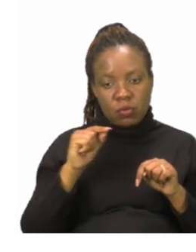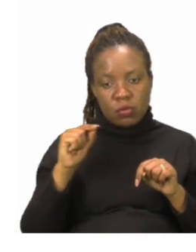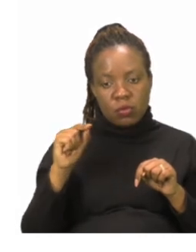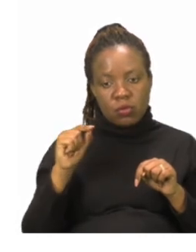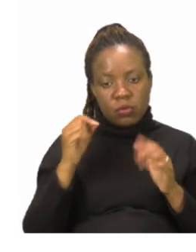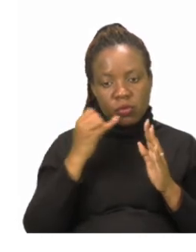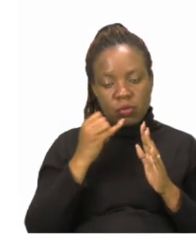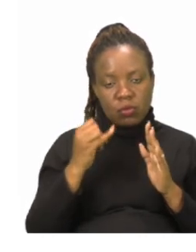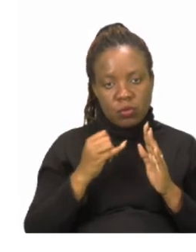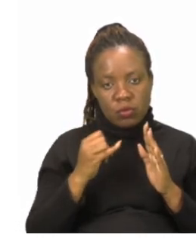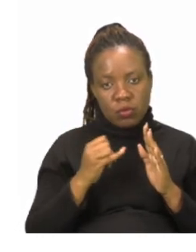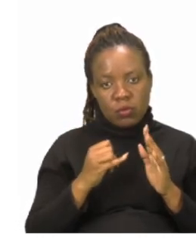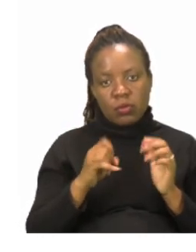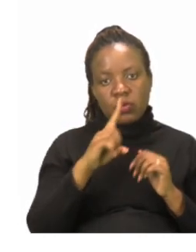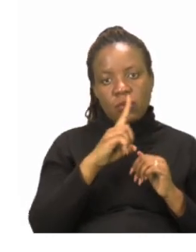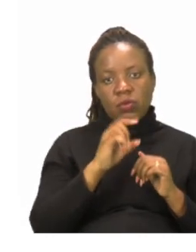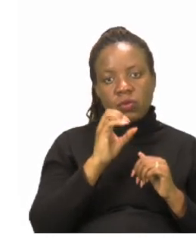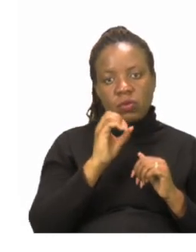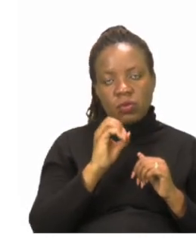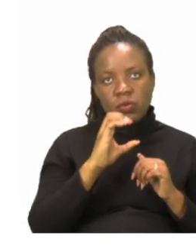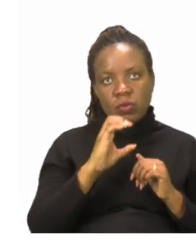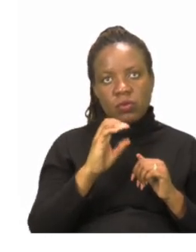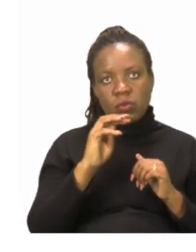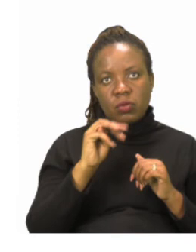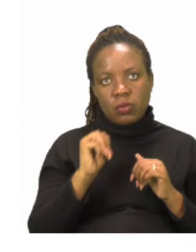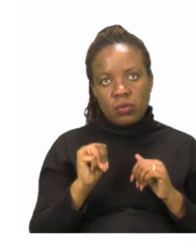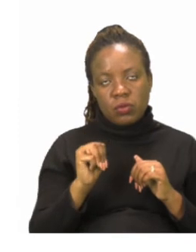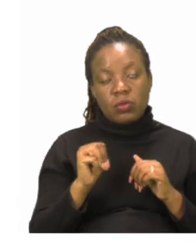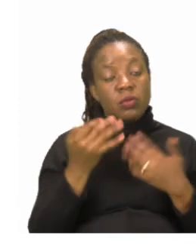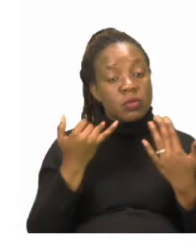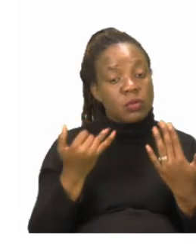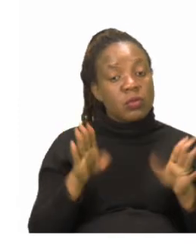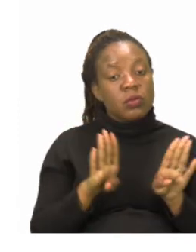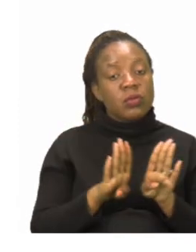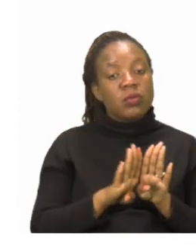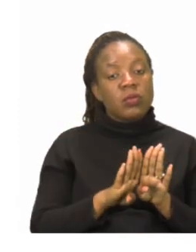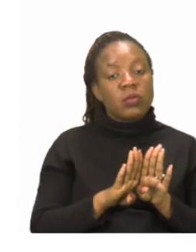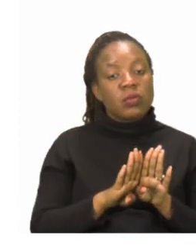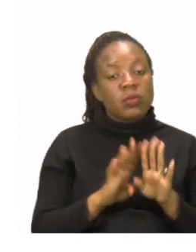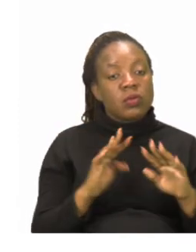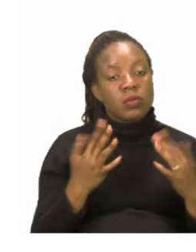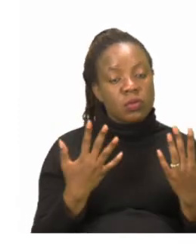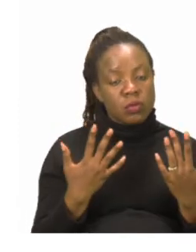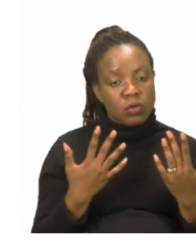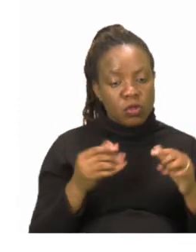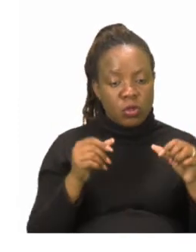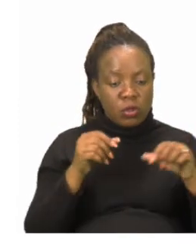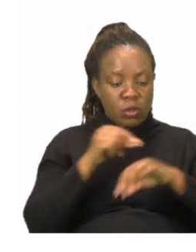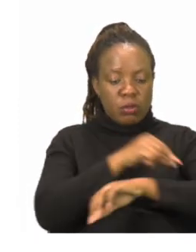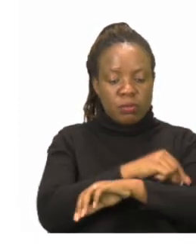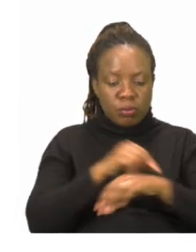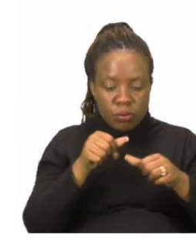long. Now what you can do is you take your ruler and you draw a line that is